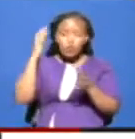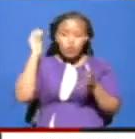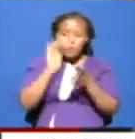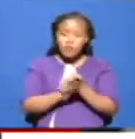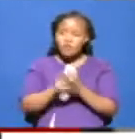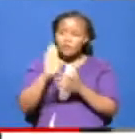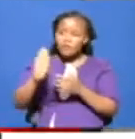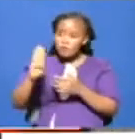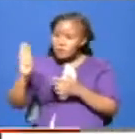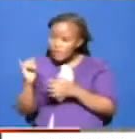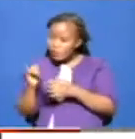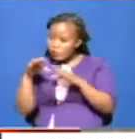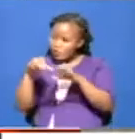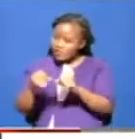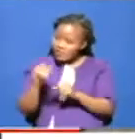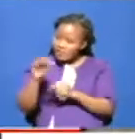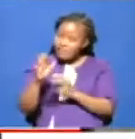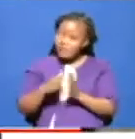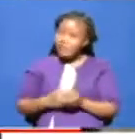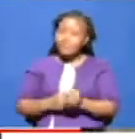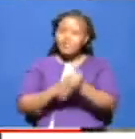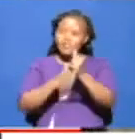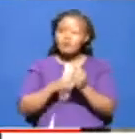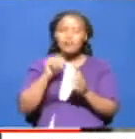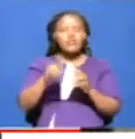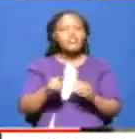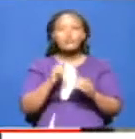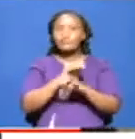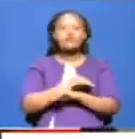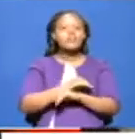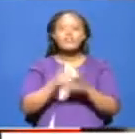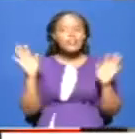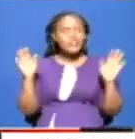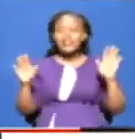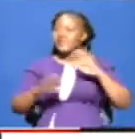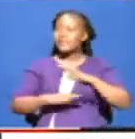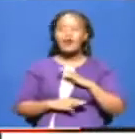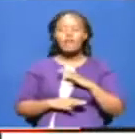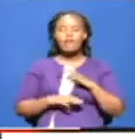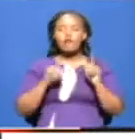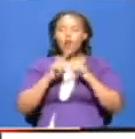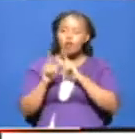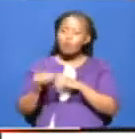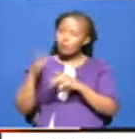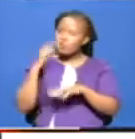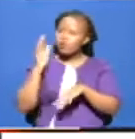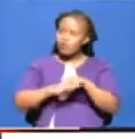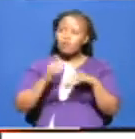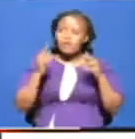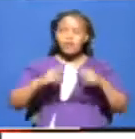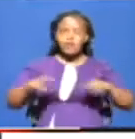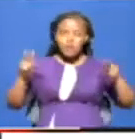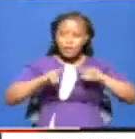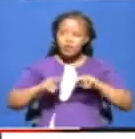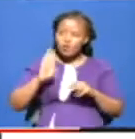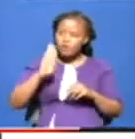going to succeed his leadership. That was very clear, that was candid enough. And he wanted the good values of BBI, the